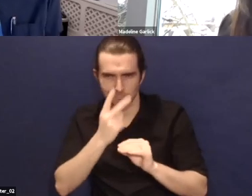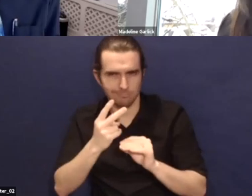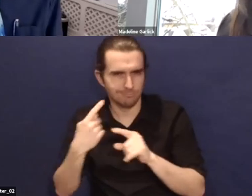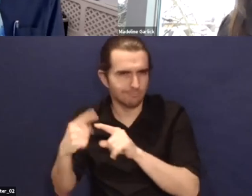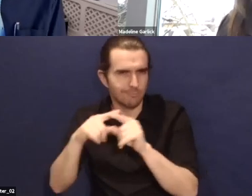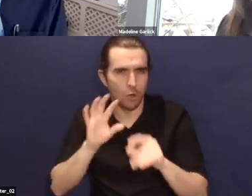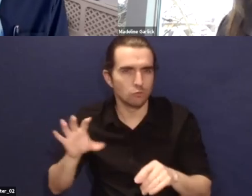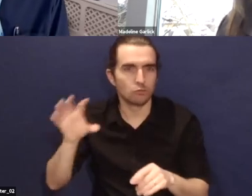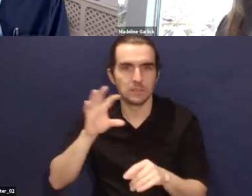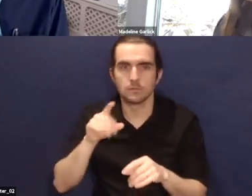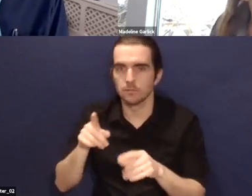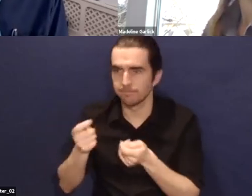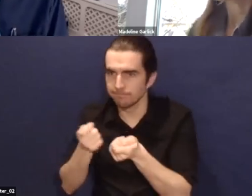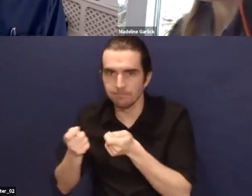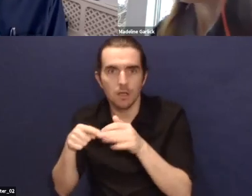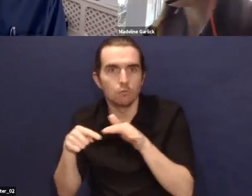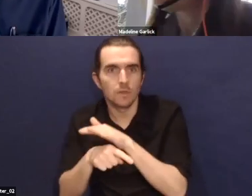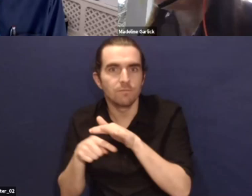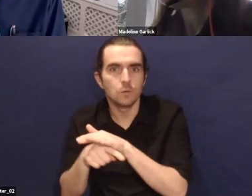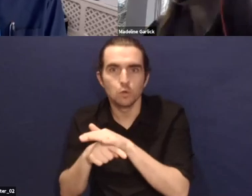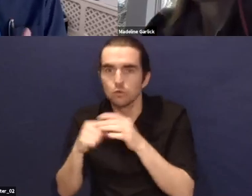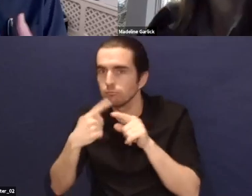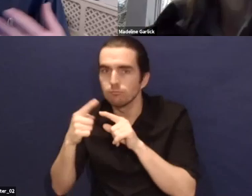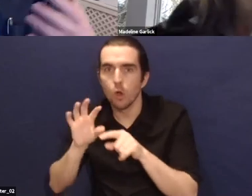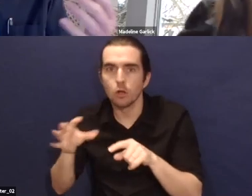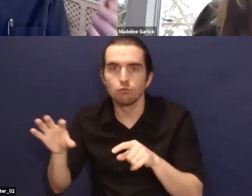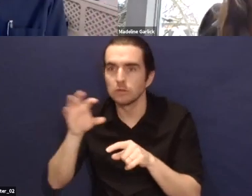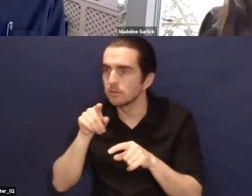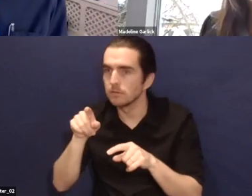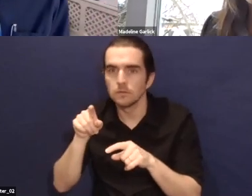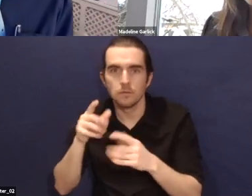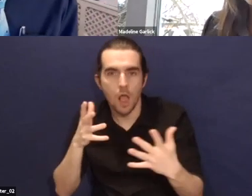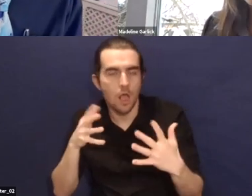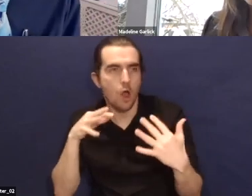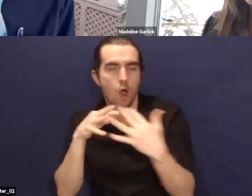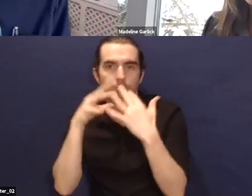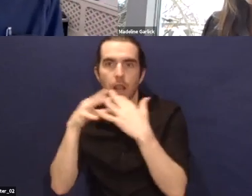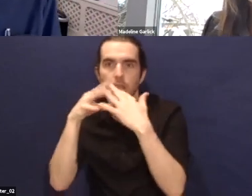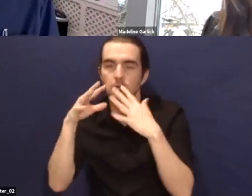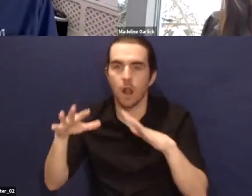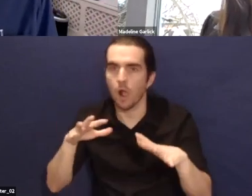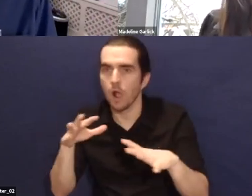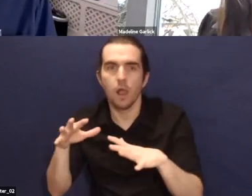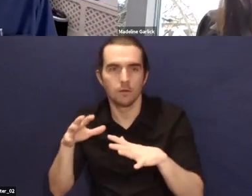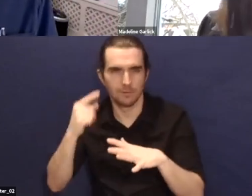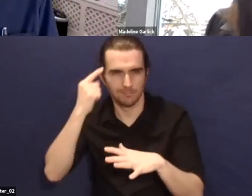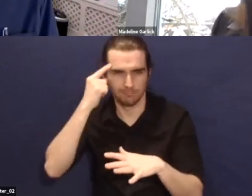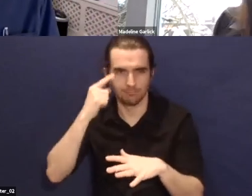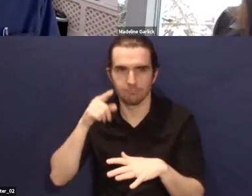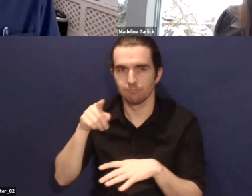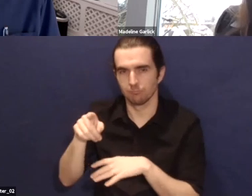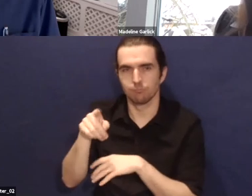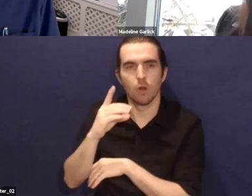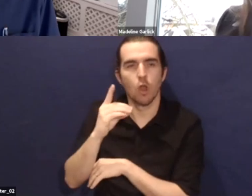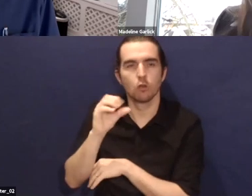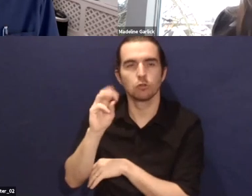You think of the Democratic Republic of Congo, for instance, which has both refugees from